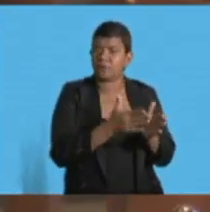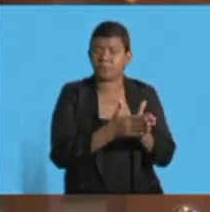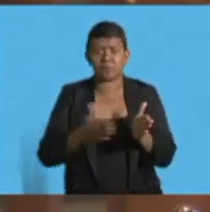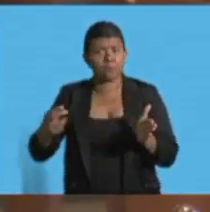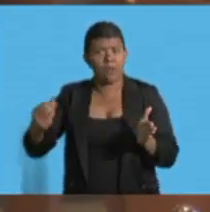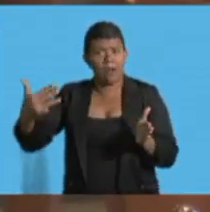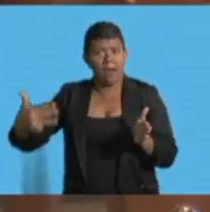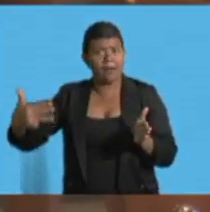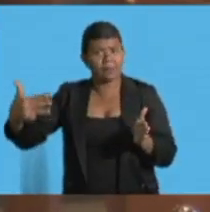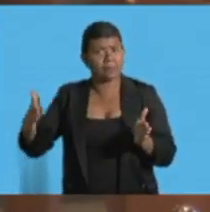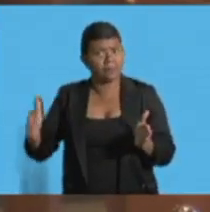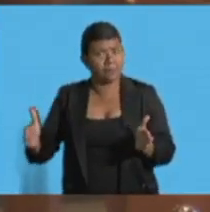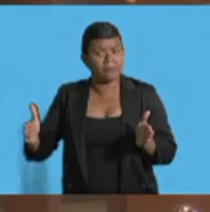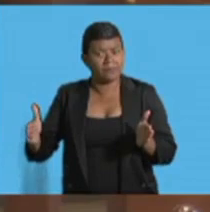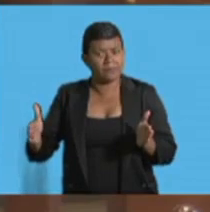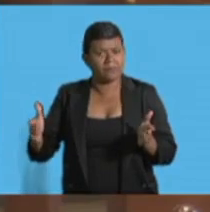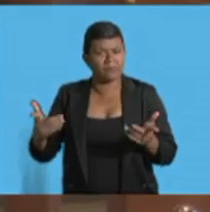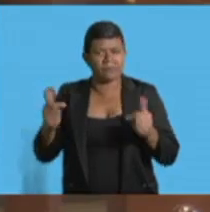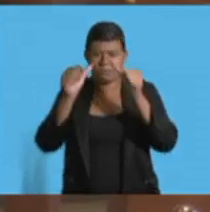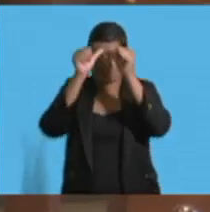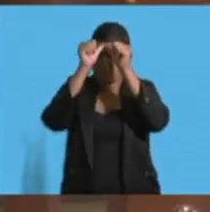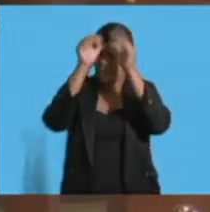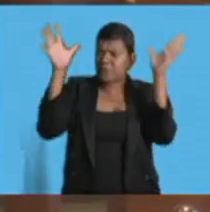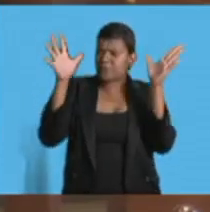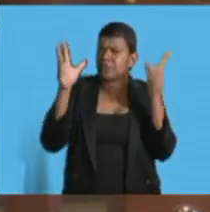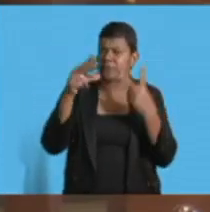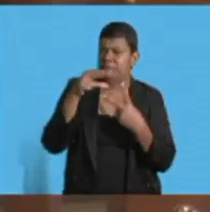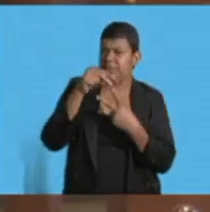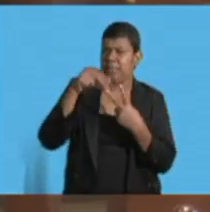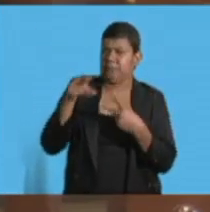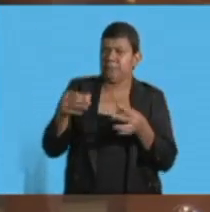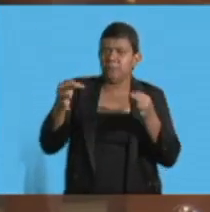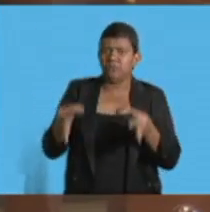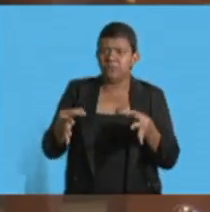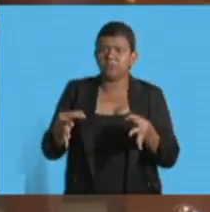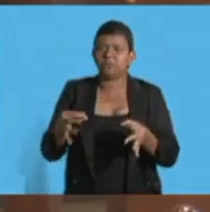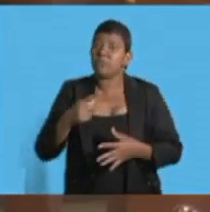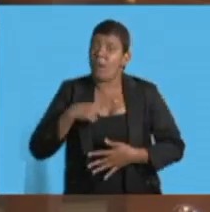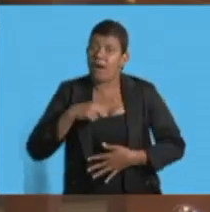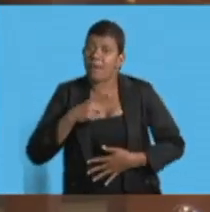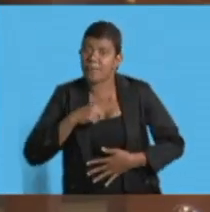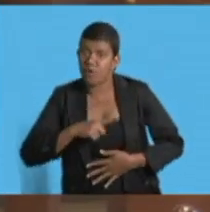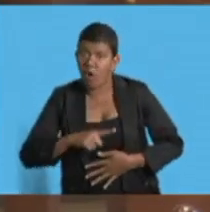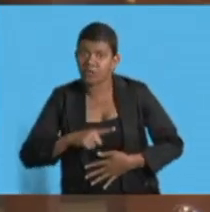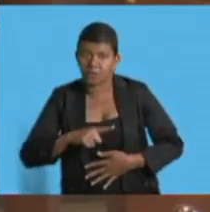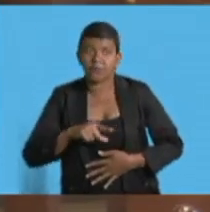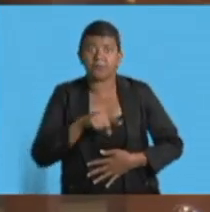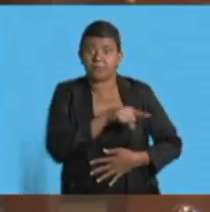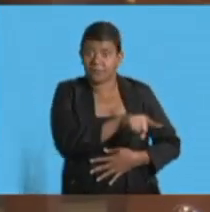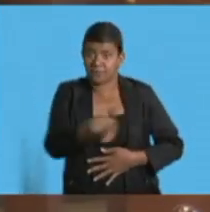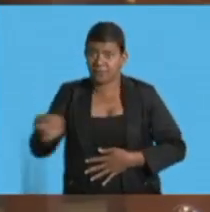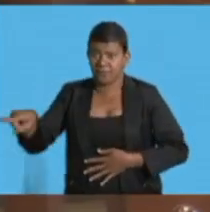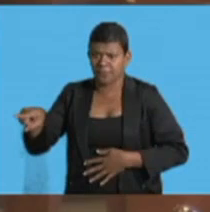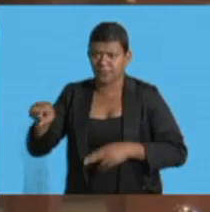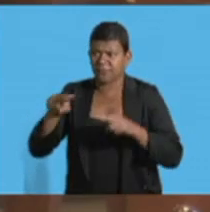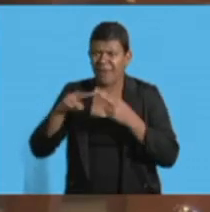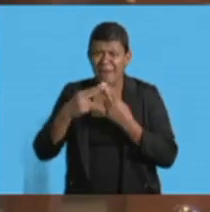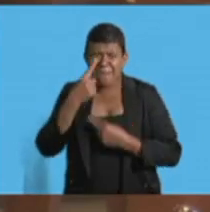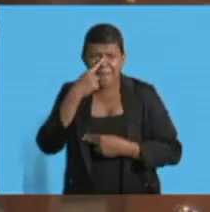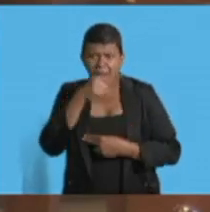a very smart decision, because the family is always viewed by many as the most important